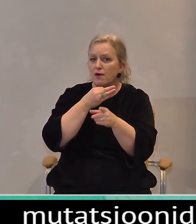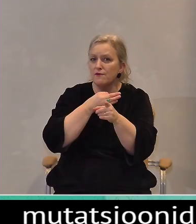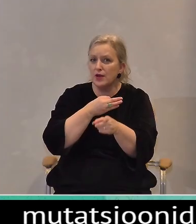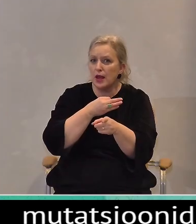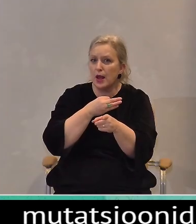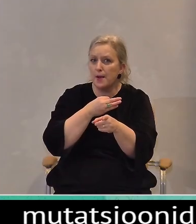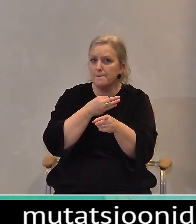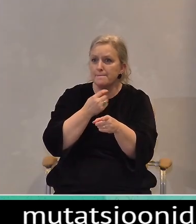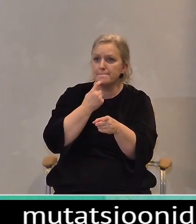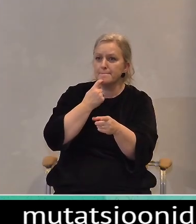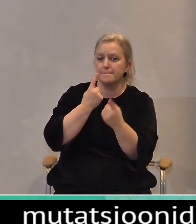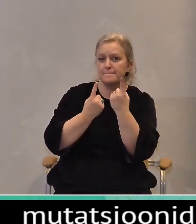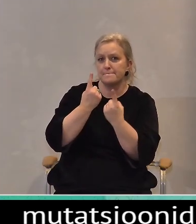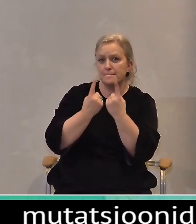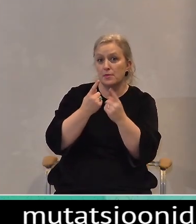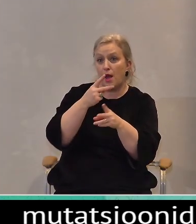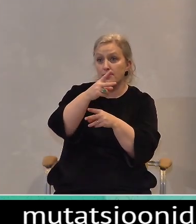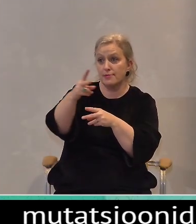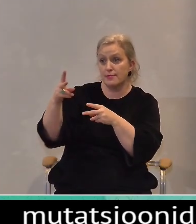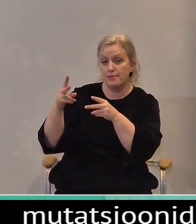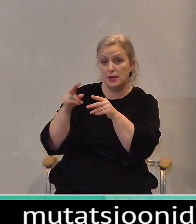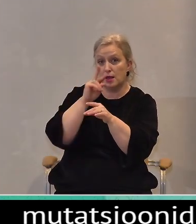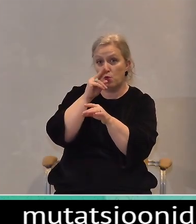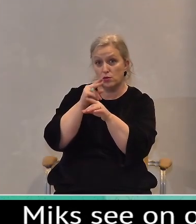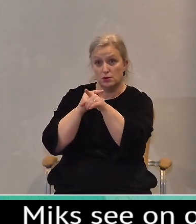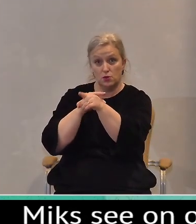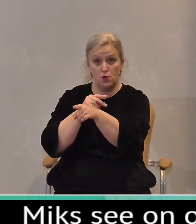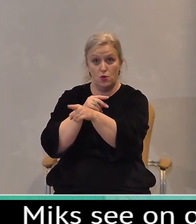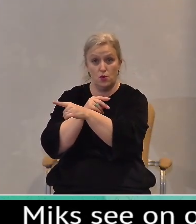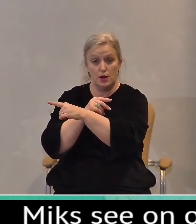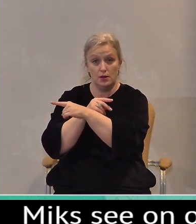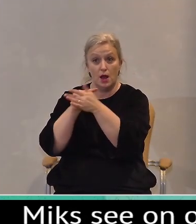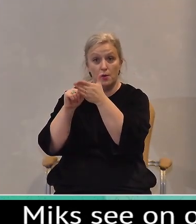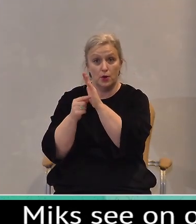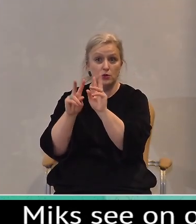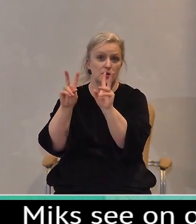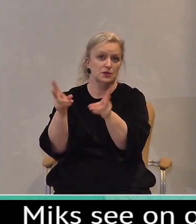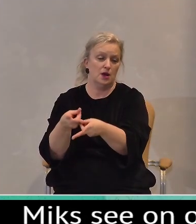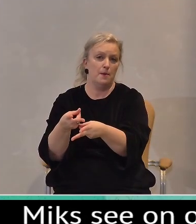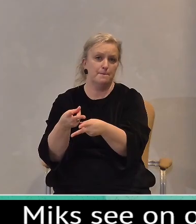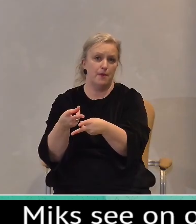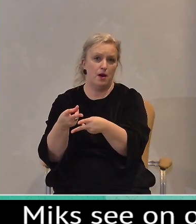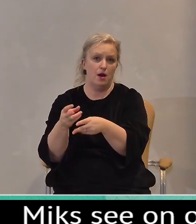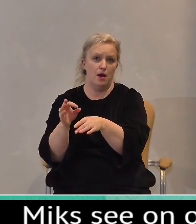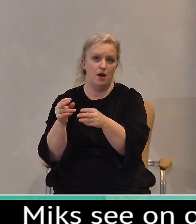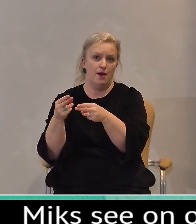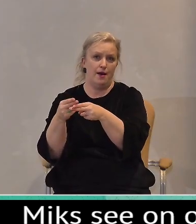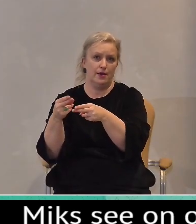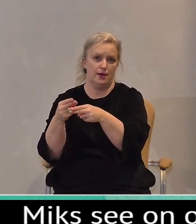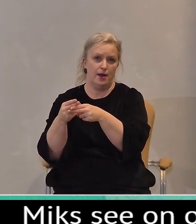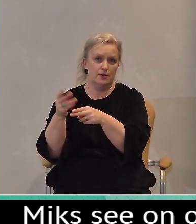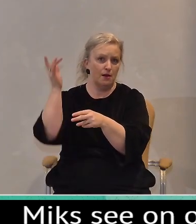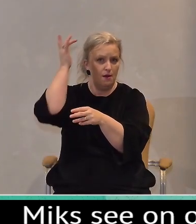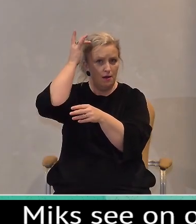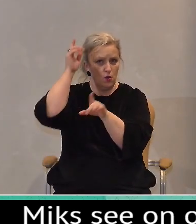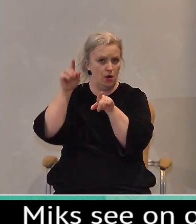has been found, then maybe it makes sense to attempt this treatment with other mutations